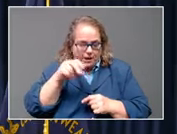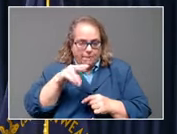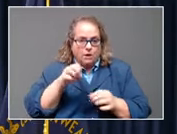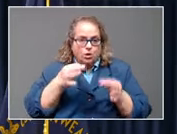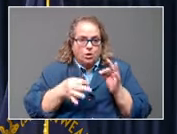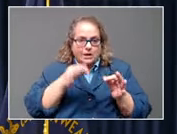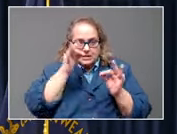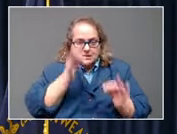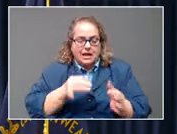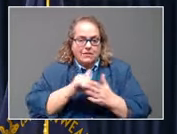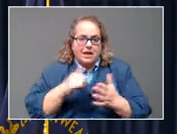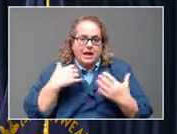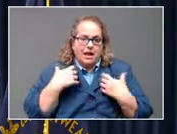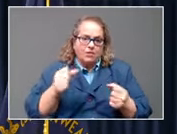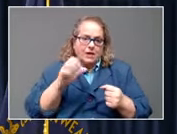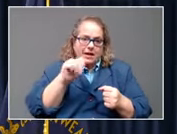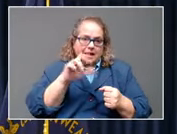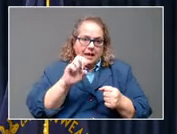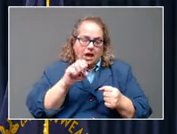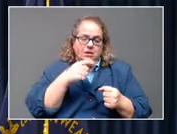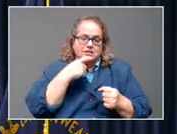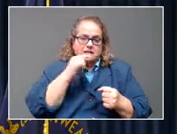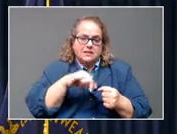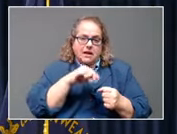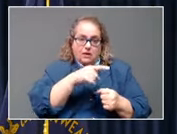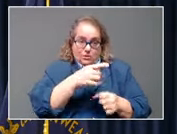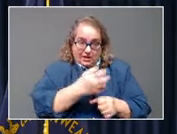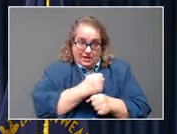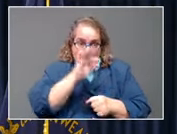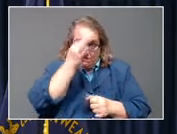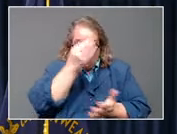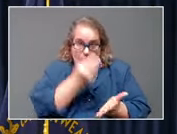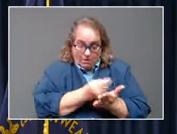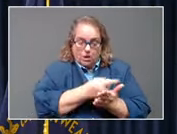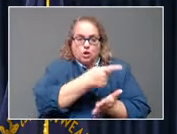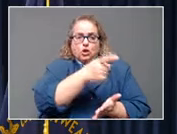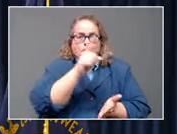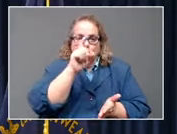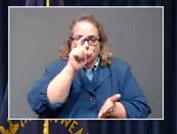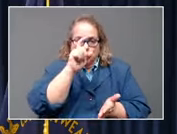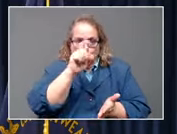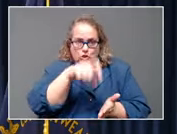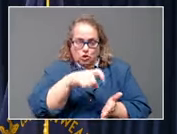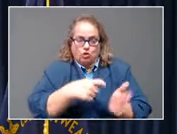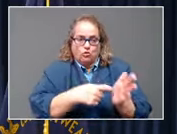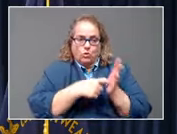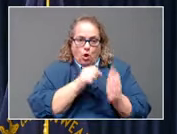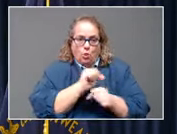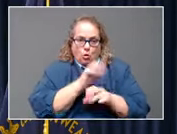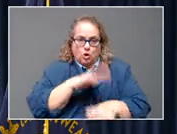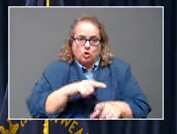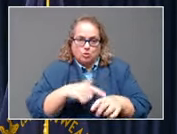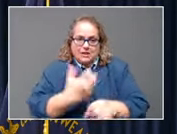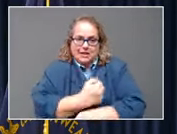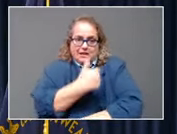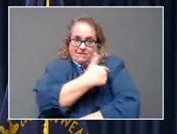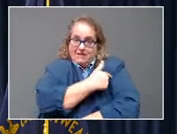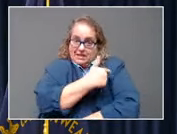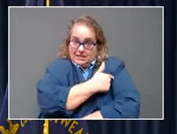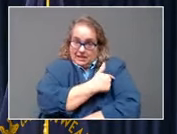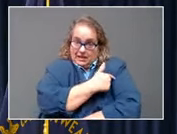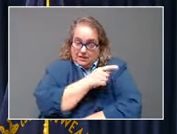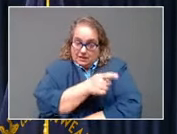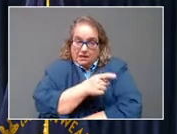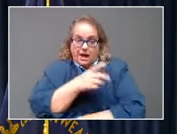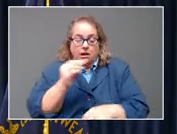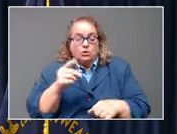getting federal money can require workers to get vaccinated? And do you have a